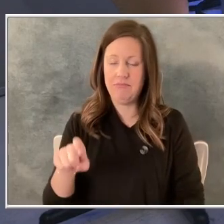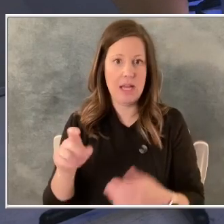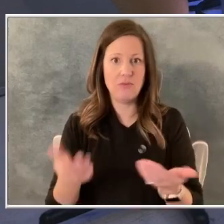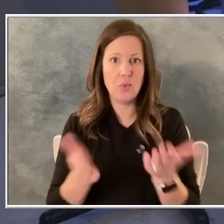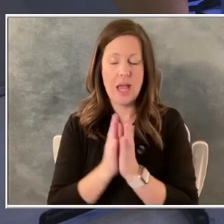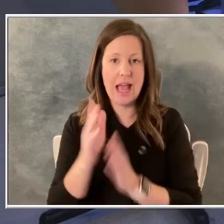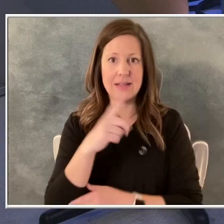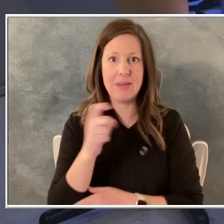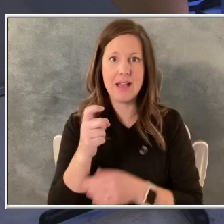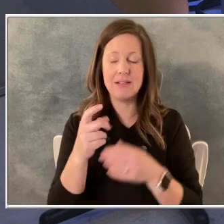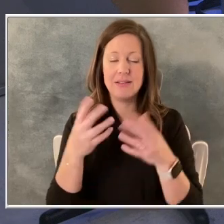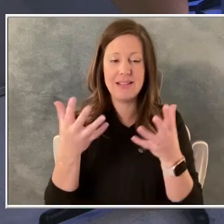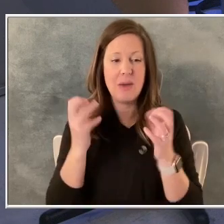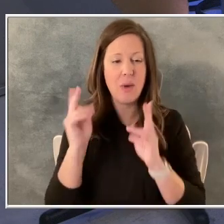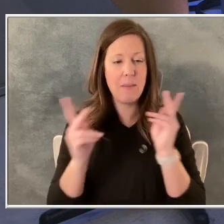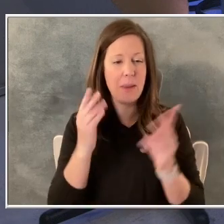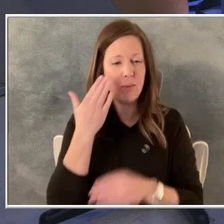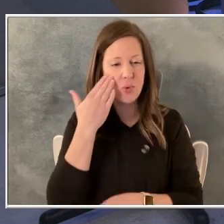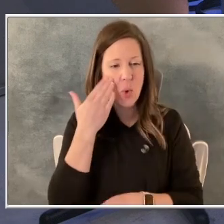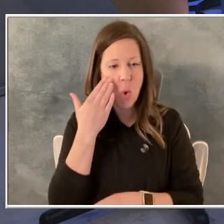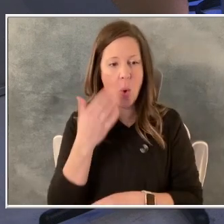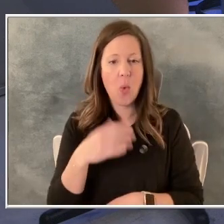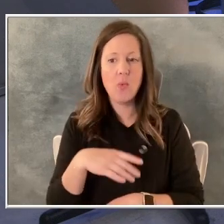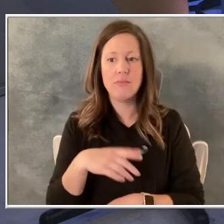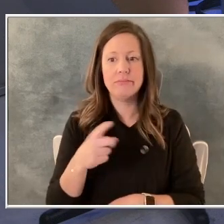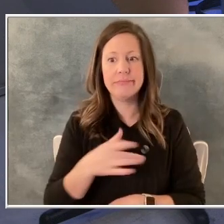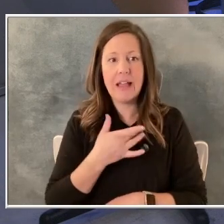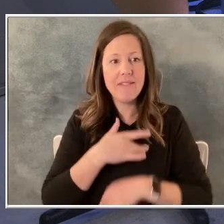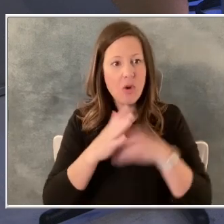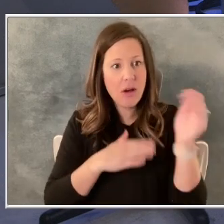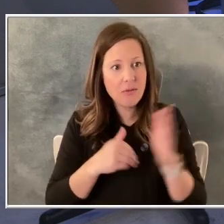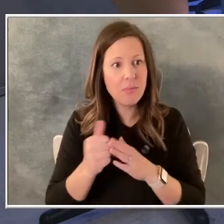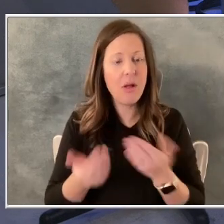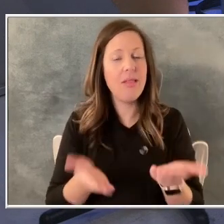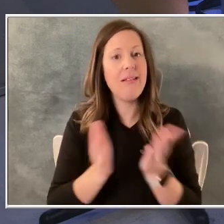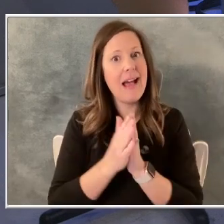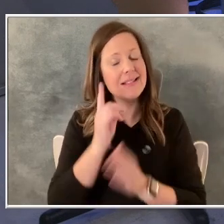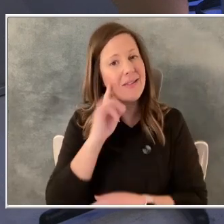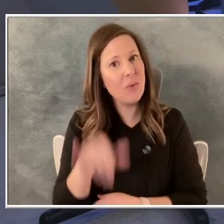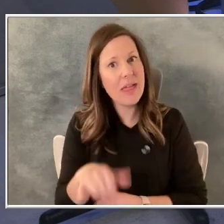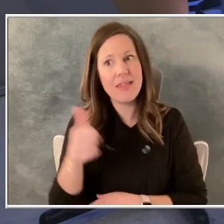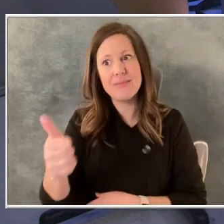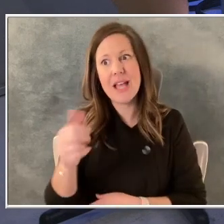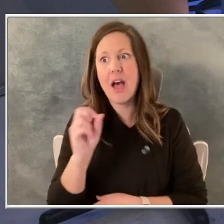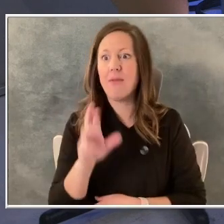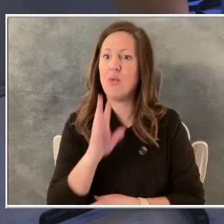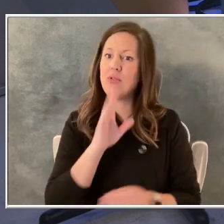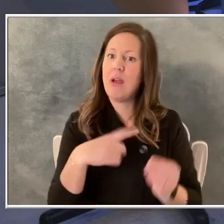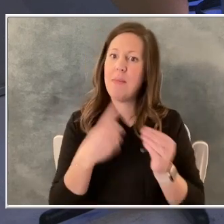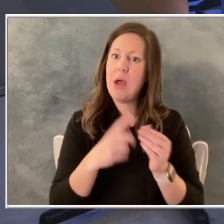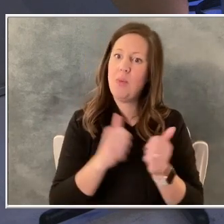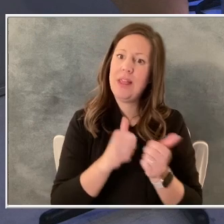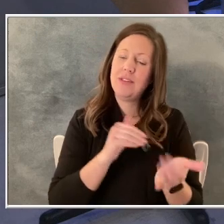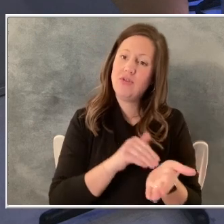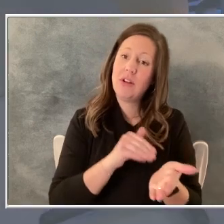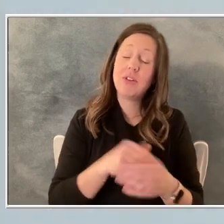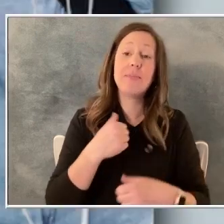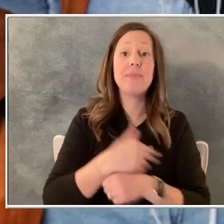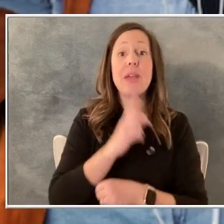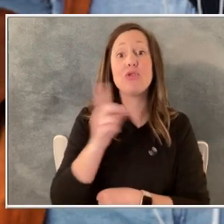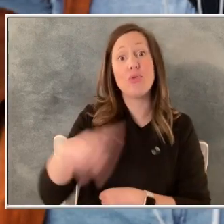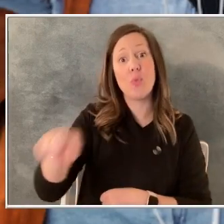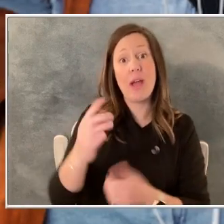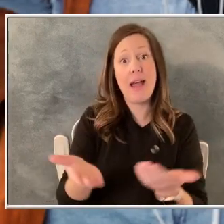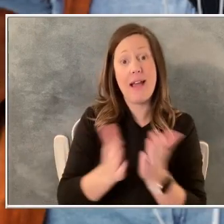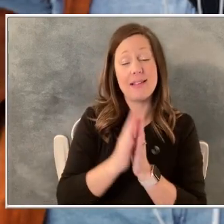leave hearing what you have to say, feeling comfortable asking for one themselves or talking through it with their physician. Be sure to ask your questions. You can use the chat on